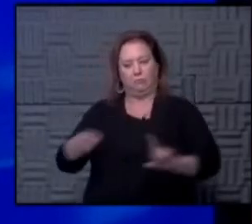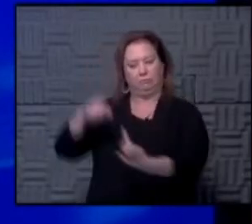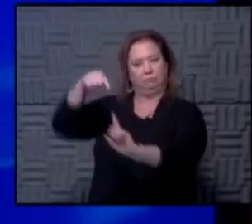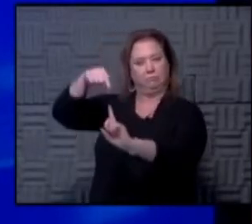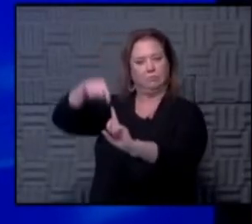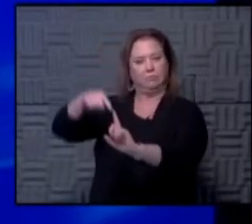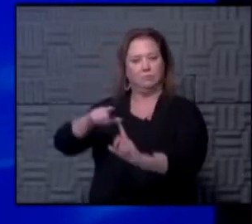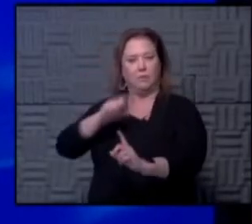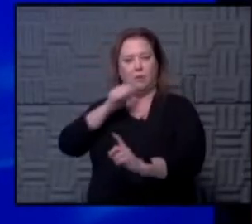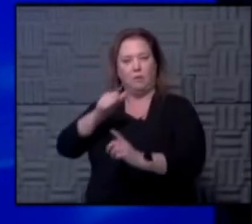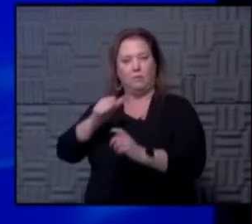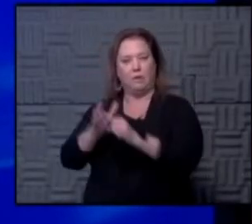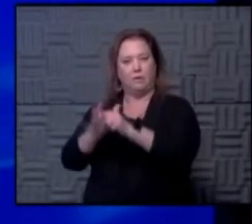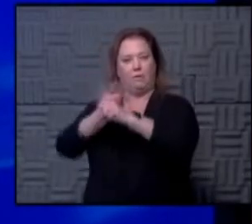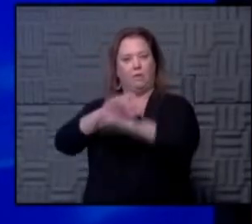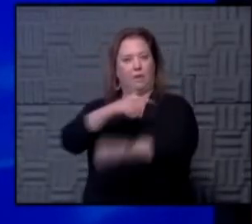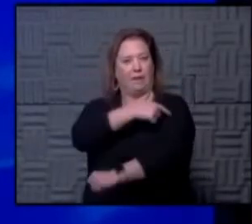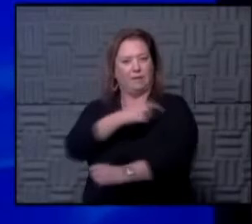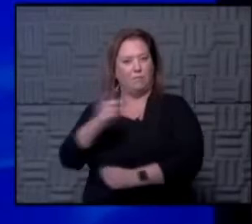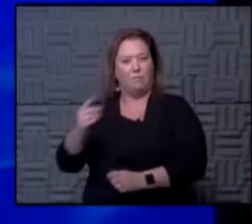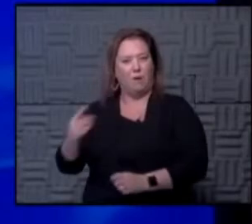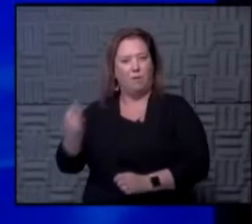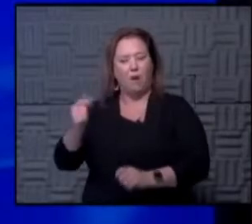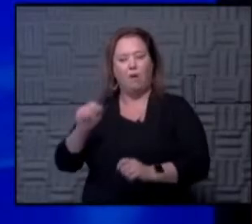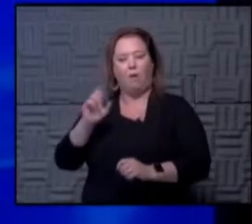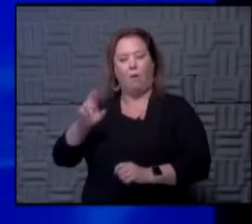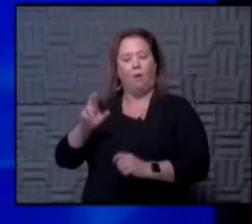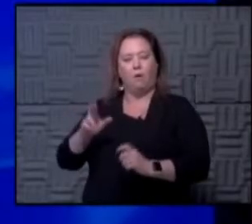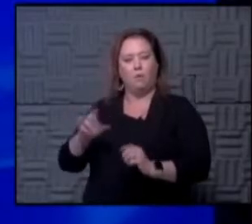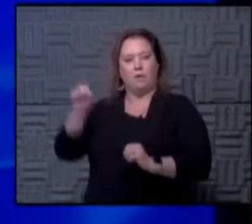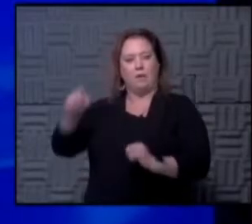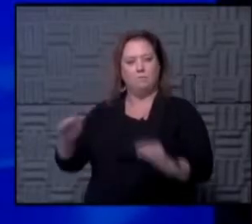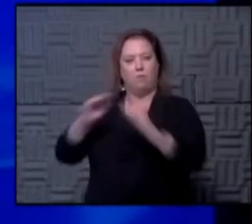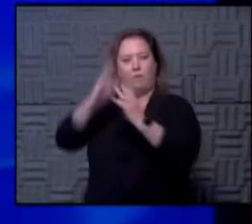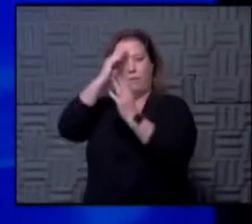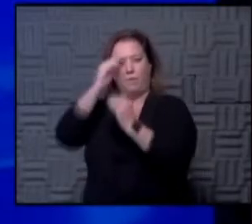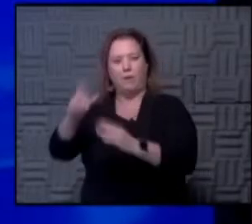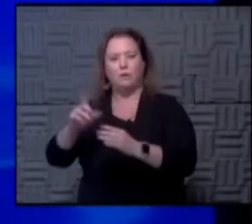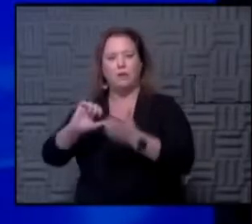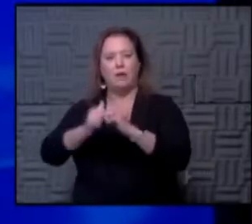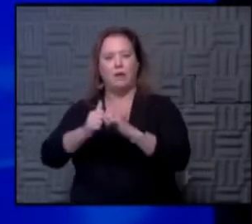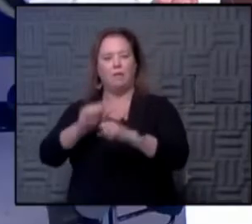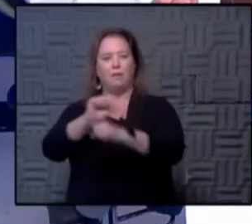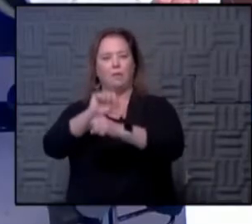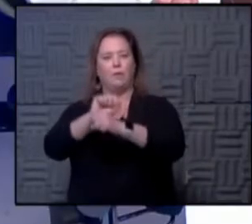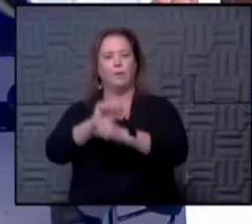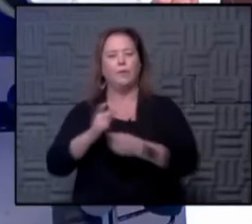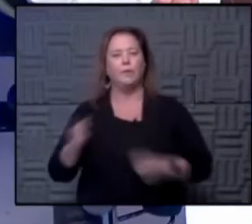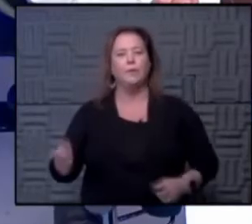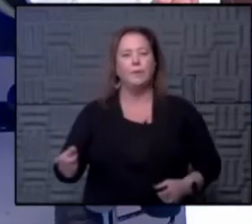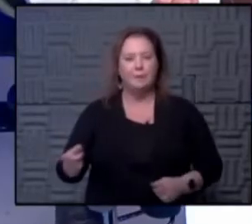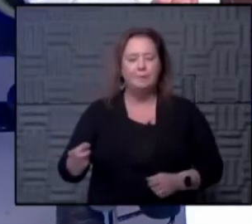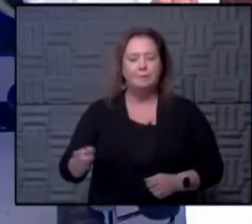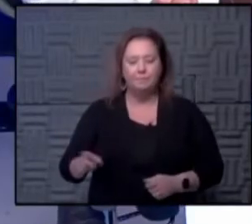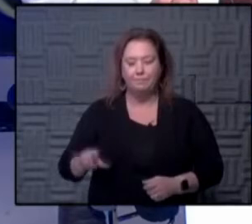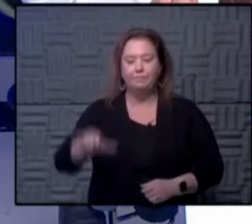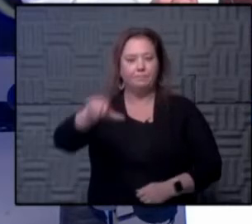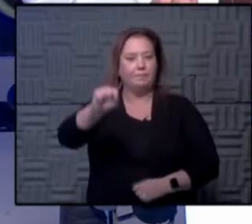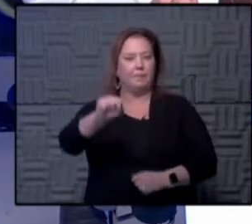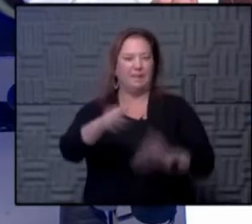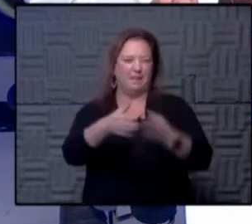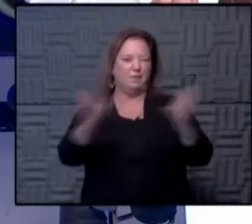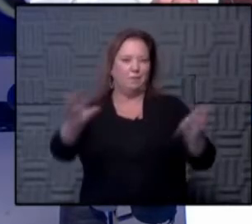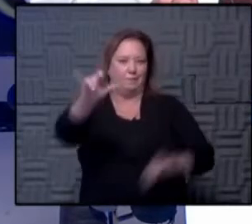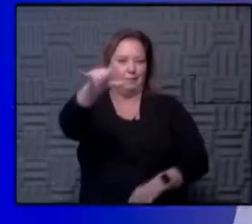able to get this coronavirus vaccine right away, or that more study would be needed? How does that work? Yeah, I think in general, that's exactly what it